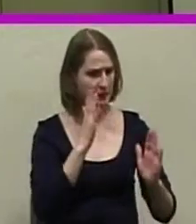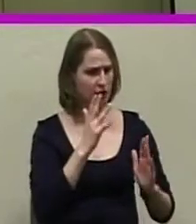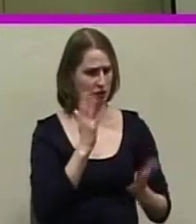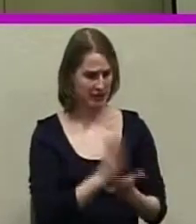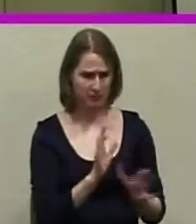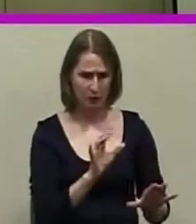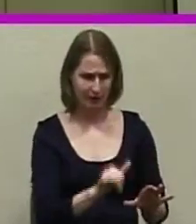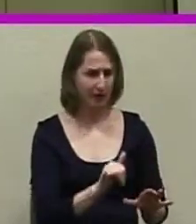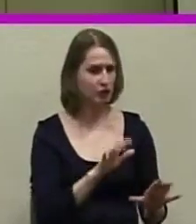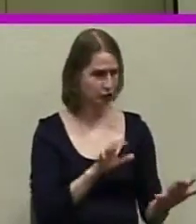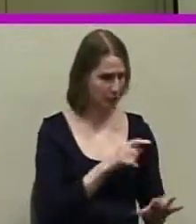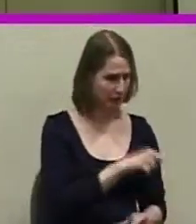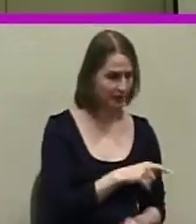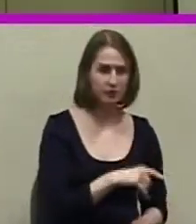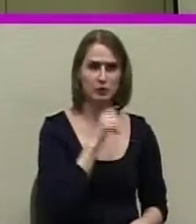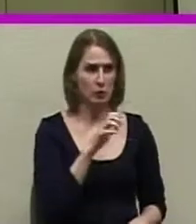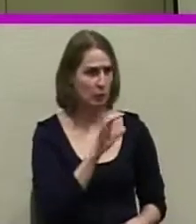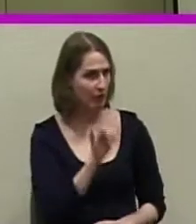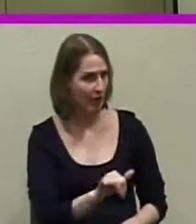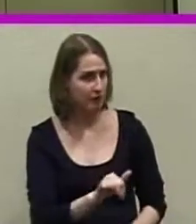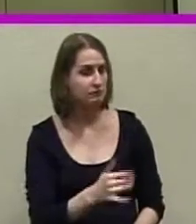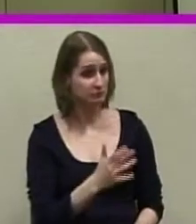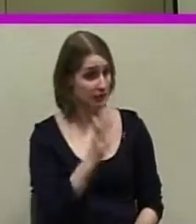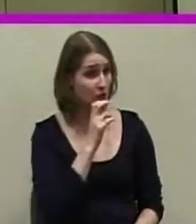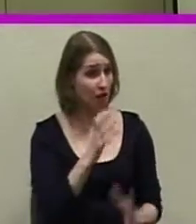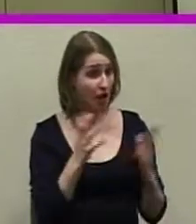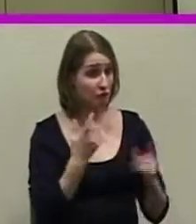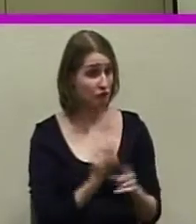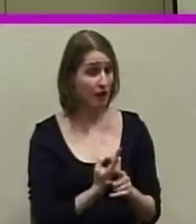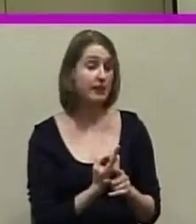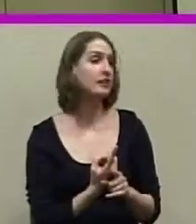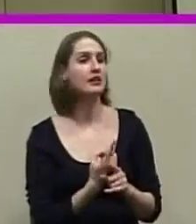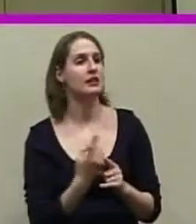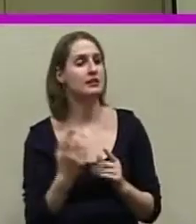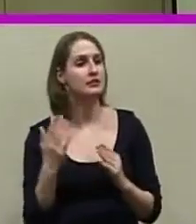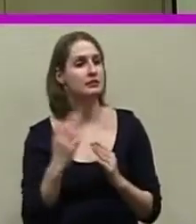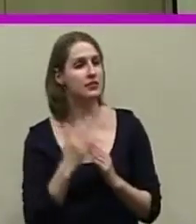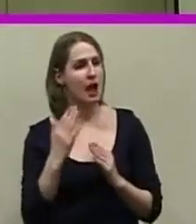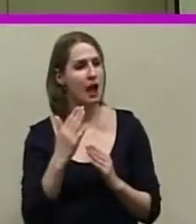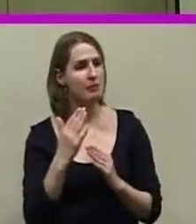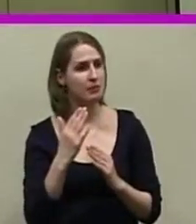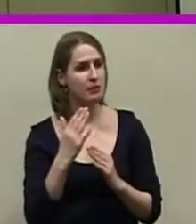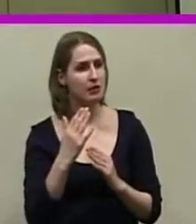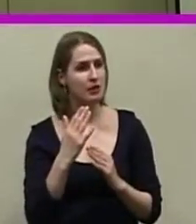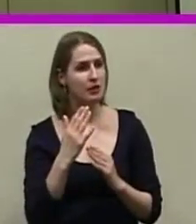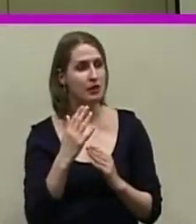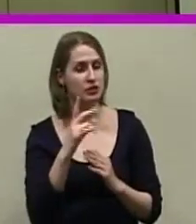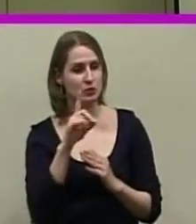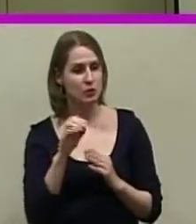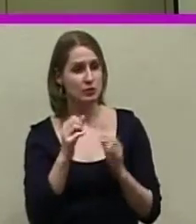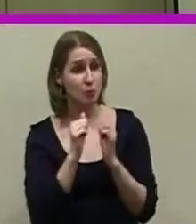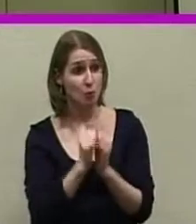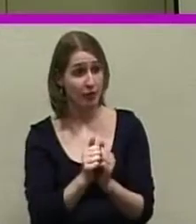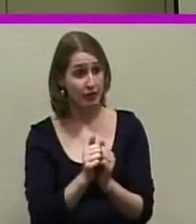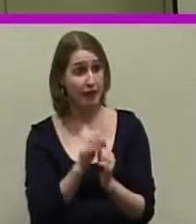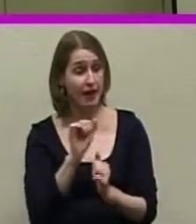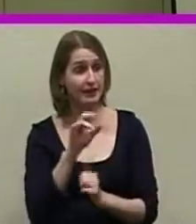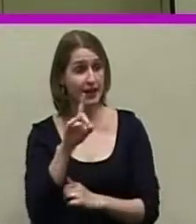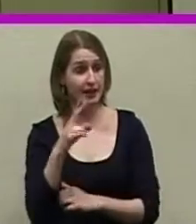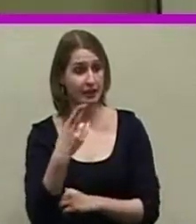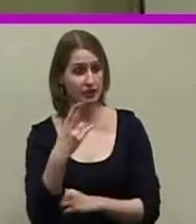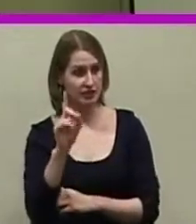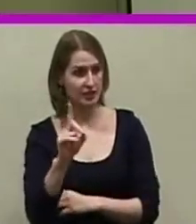doing that, do this, don't do that. You know what one of the number one comorbid disorders is with ADHD?